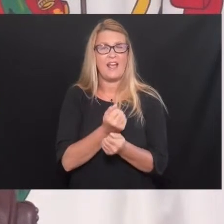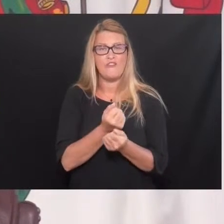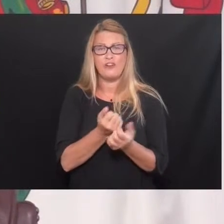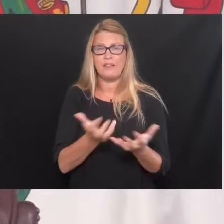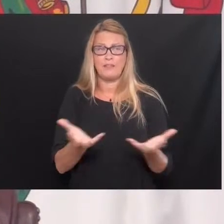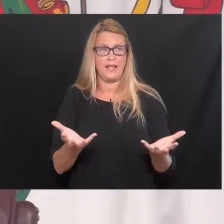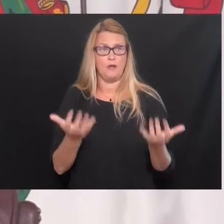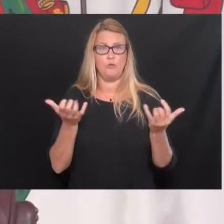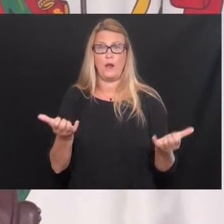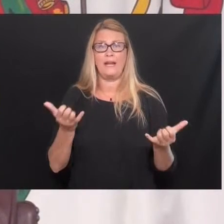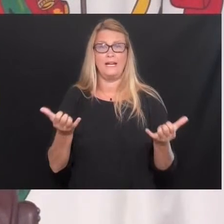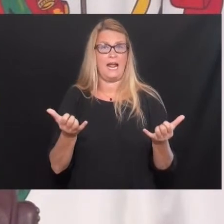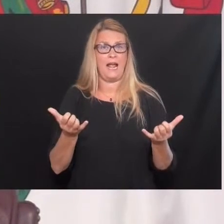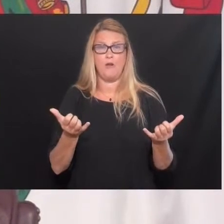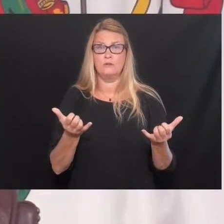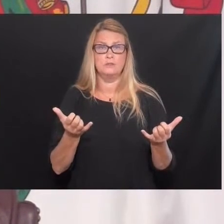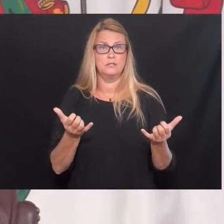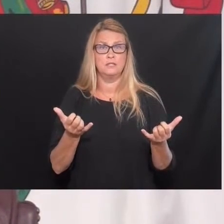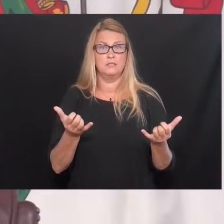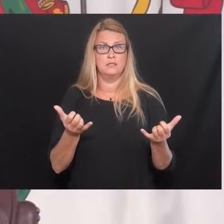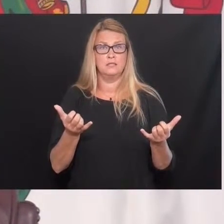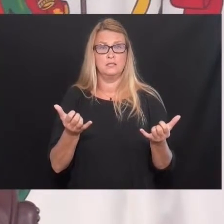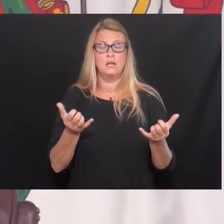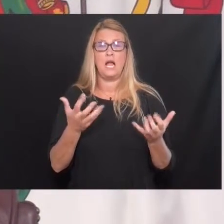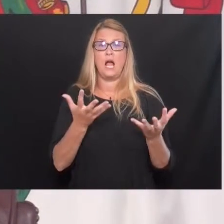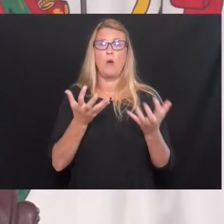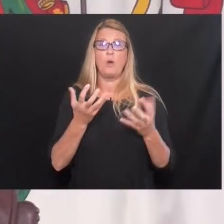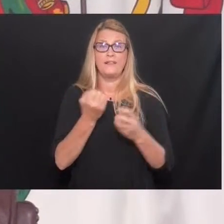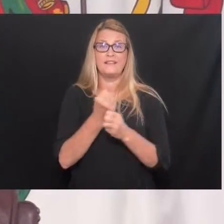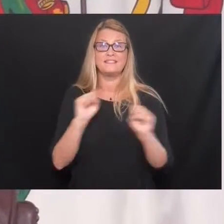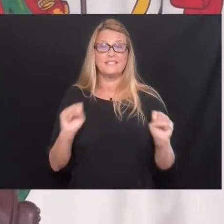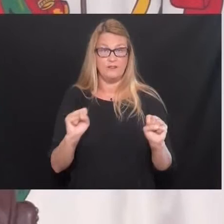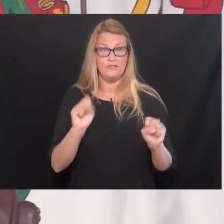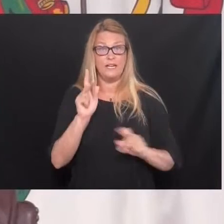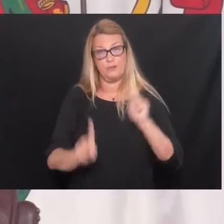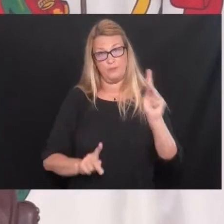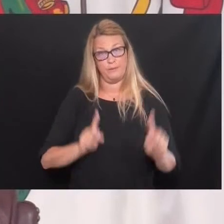on the table, and first and foremost, I'm going to look after the safety of our people.